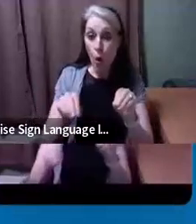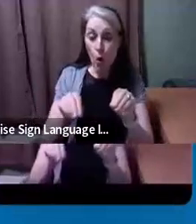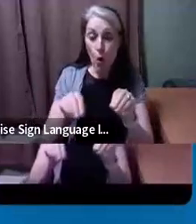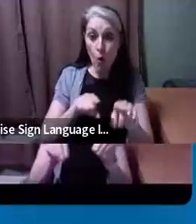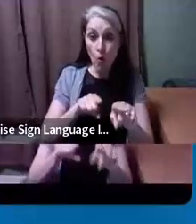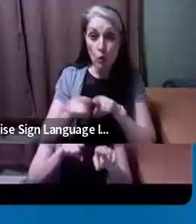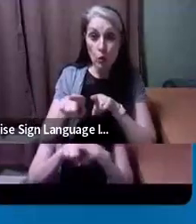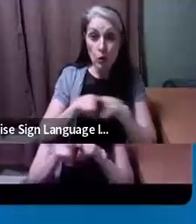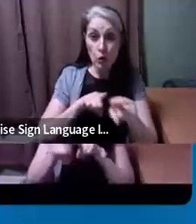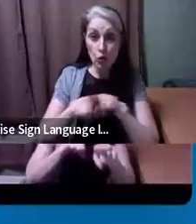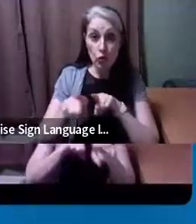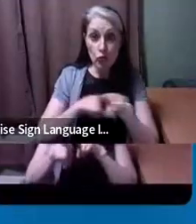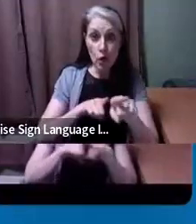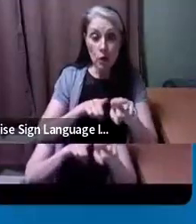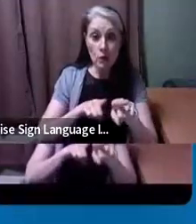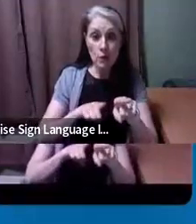I'm